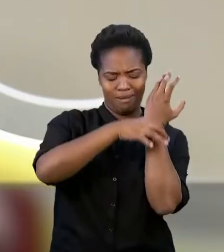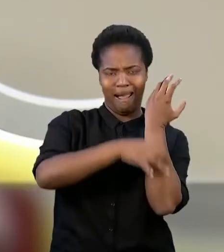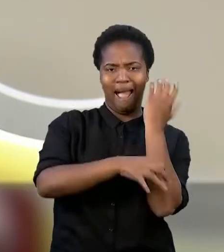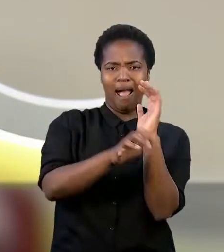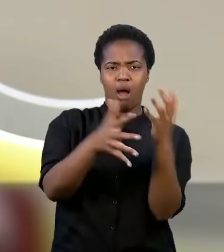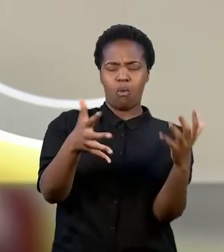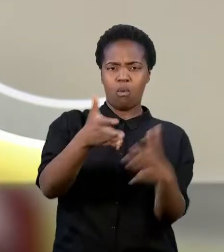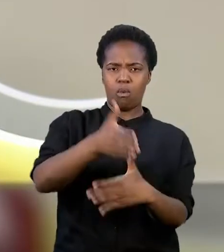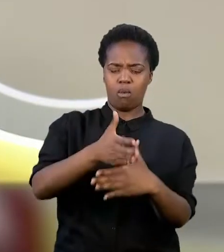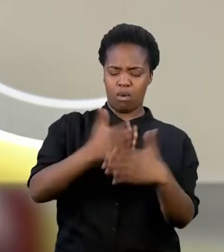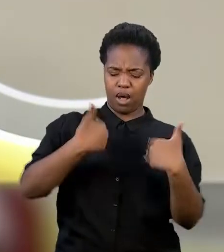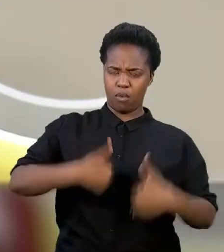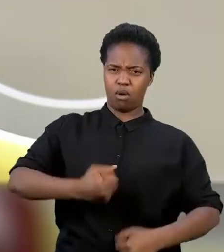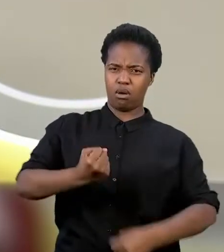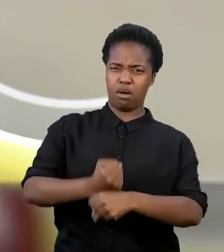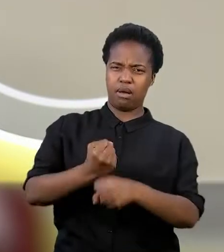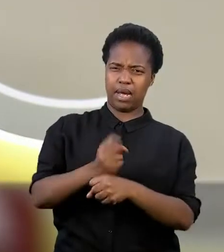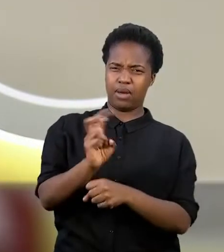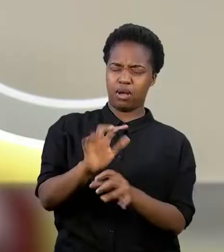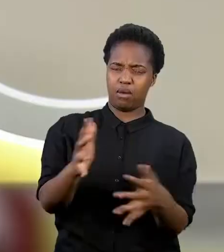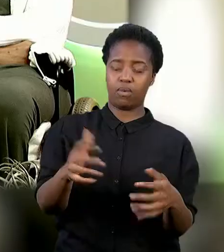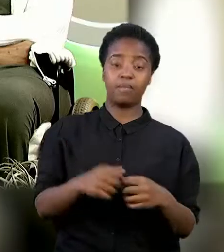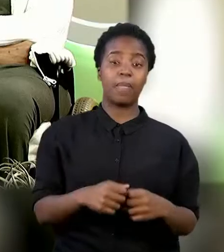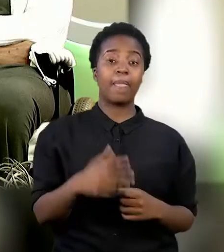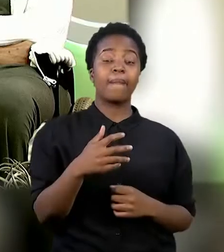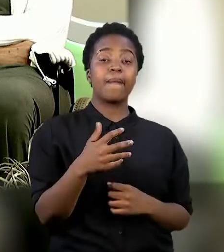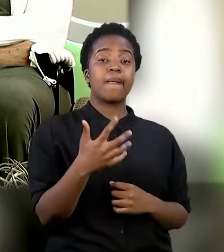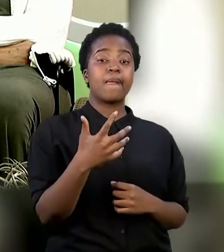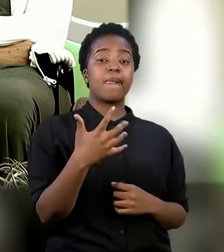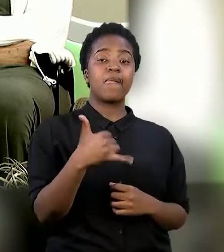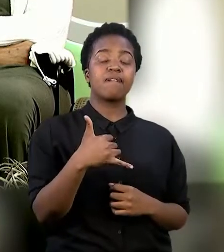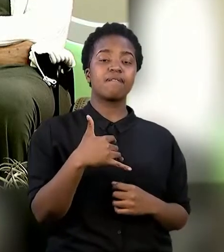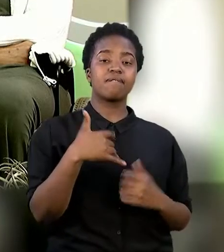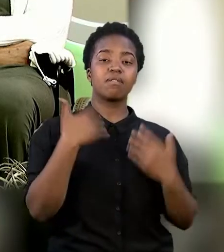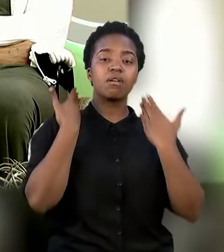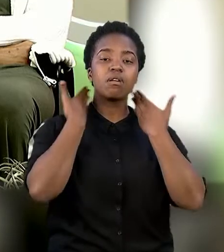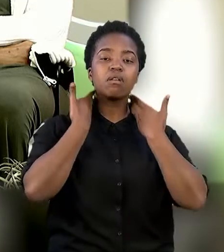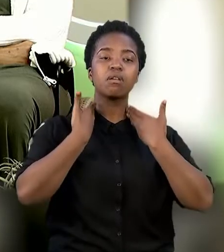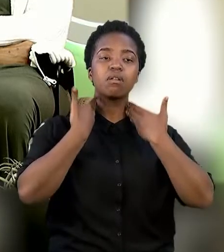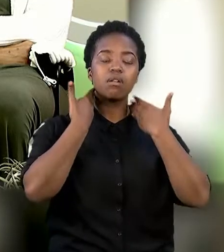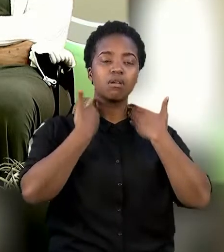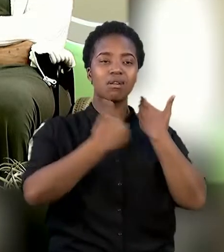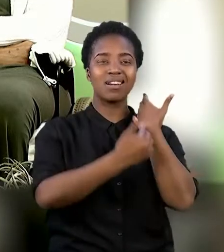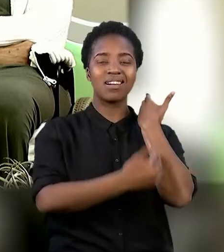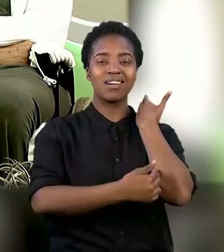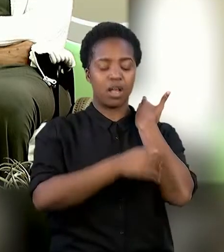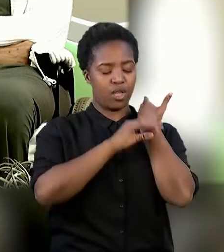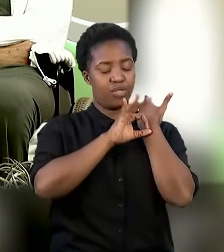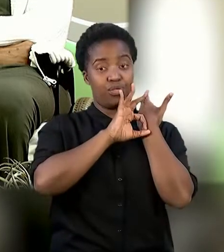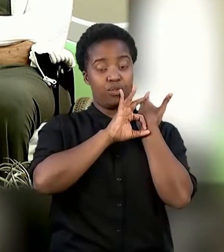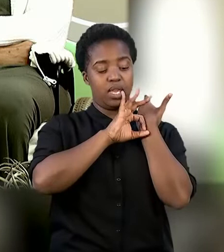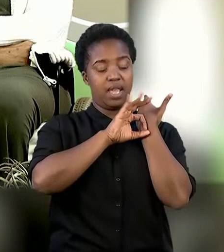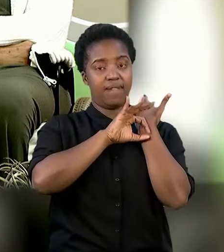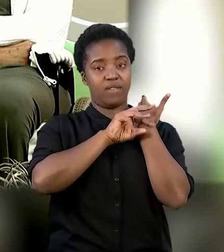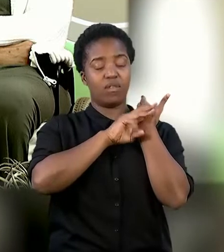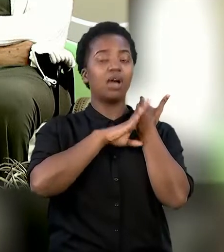into affecting how the organs of the body actually operate? If you have an injury of your cervical spine of